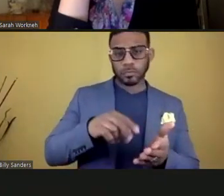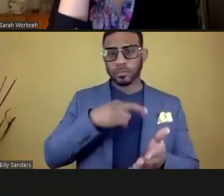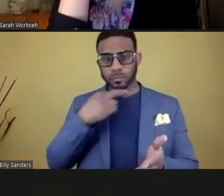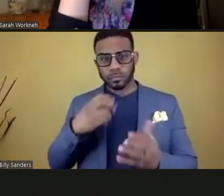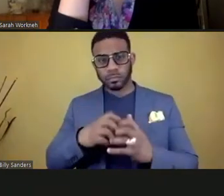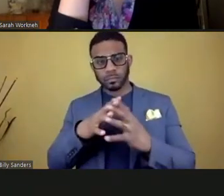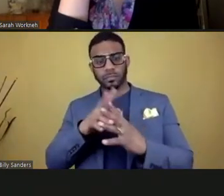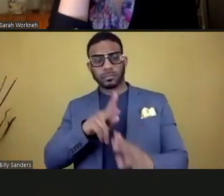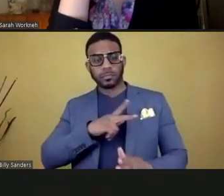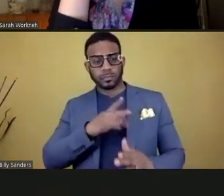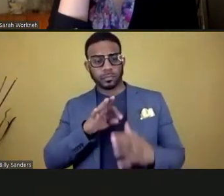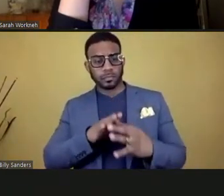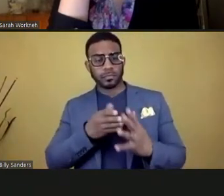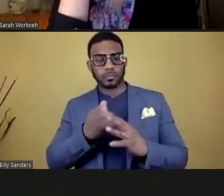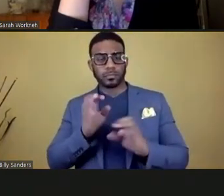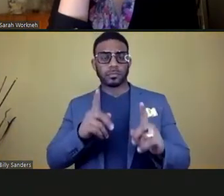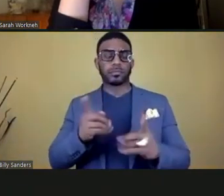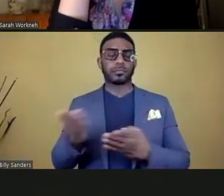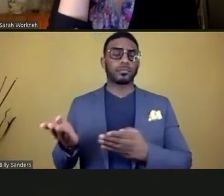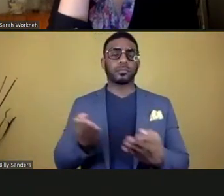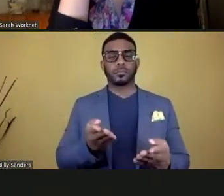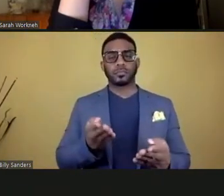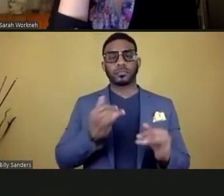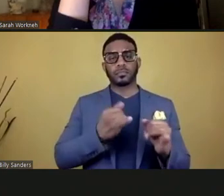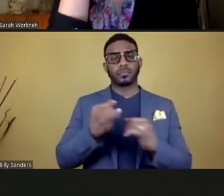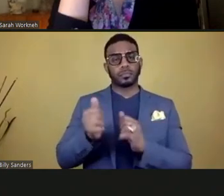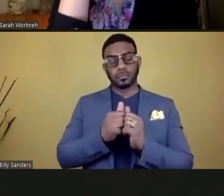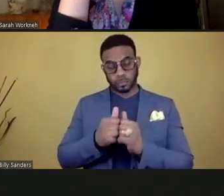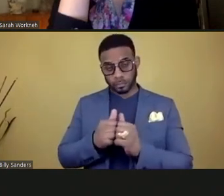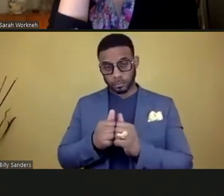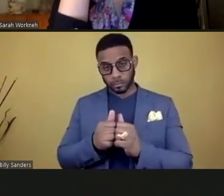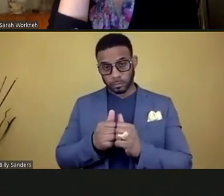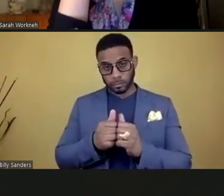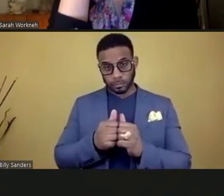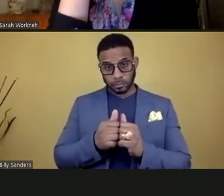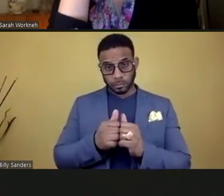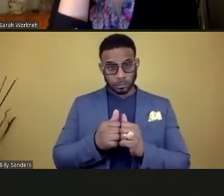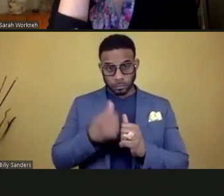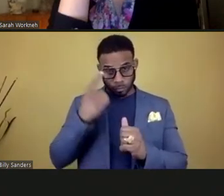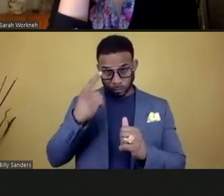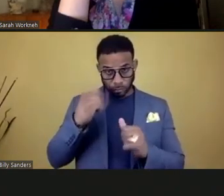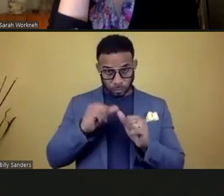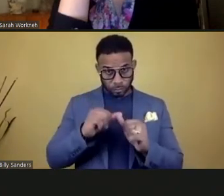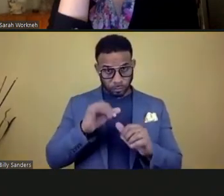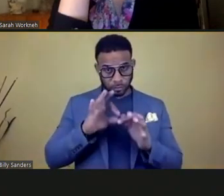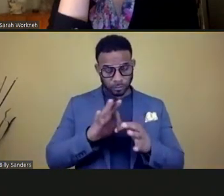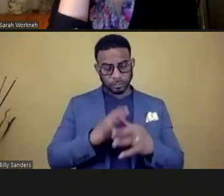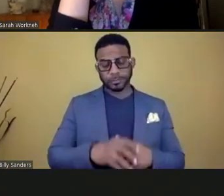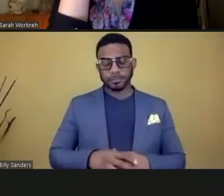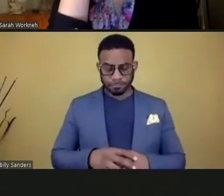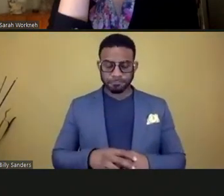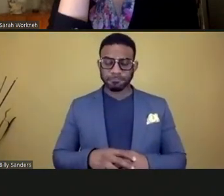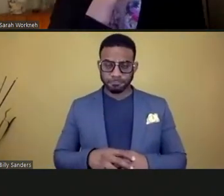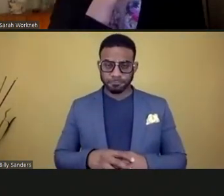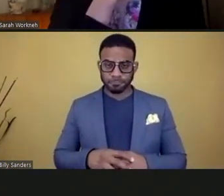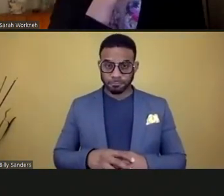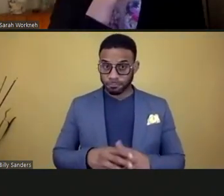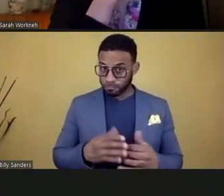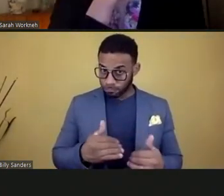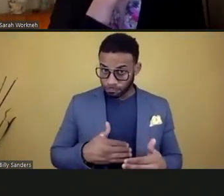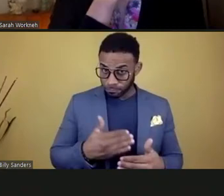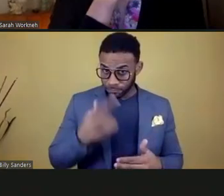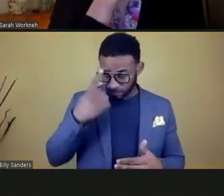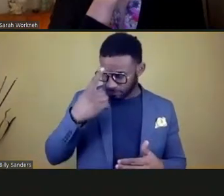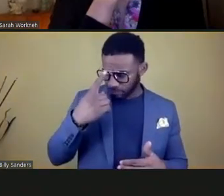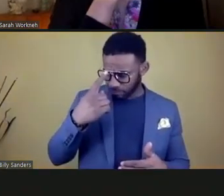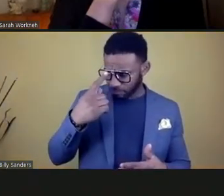personal bonds through opportunities of bringing individuals together for lasting relationships. So with that, I think I'm